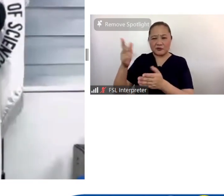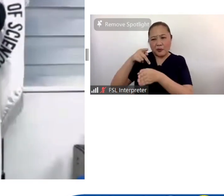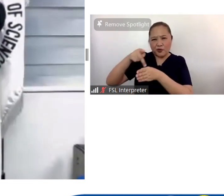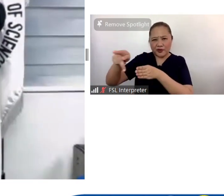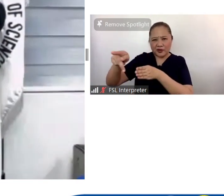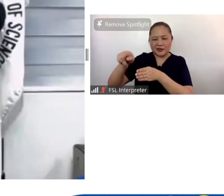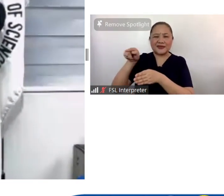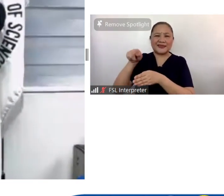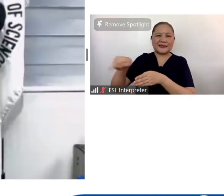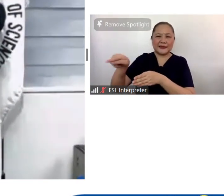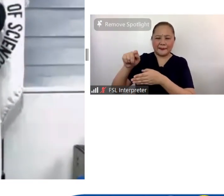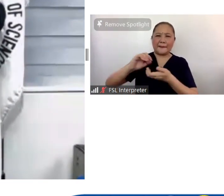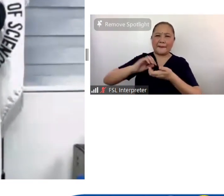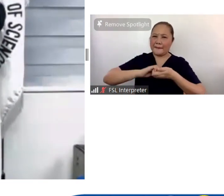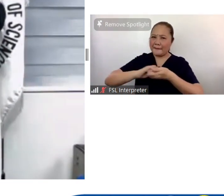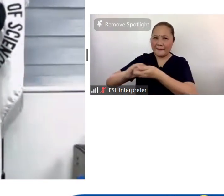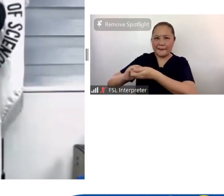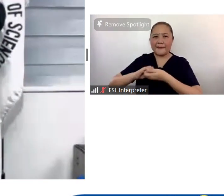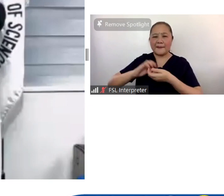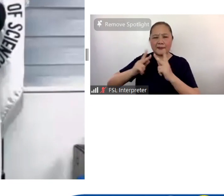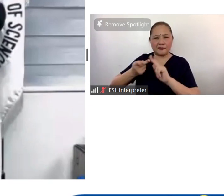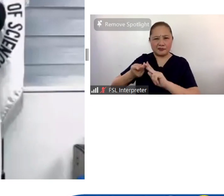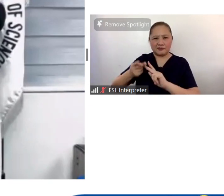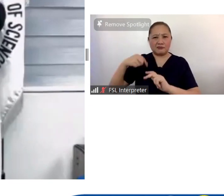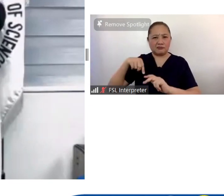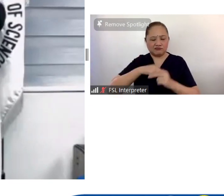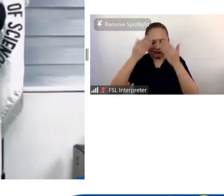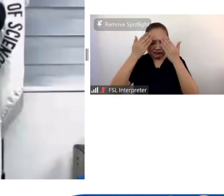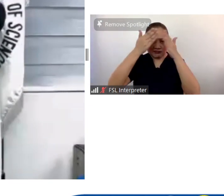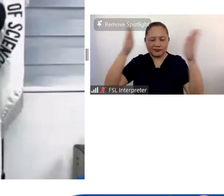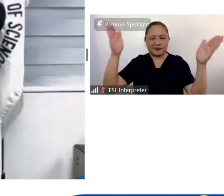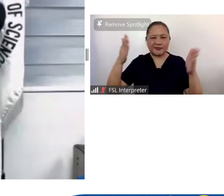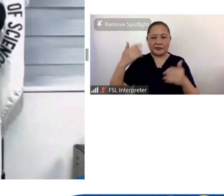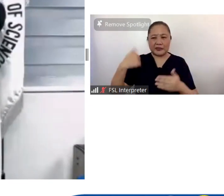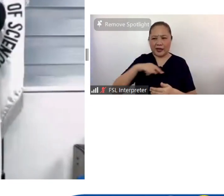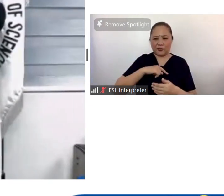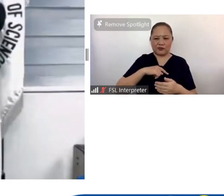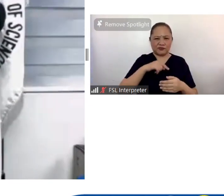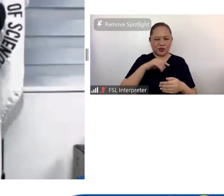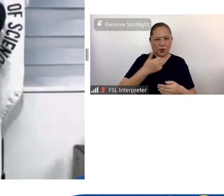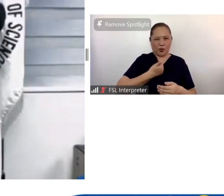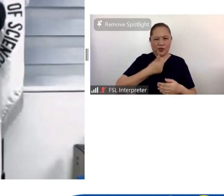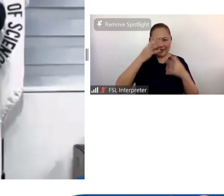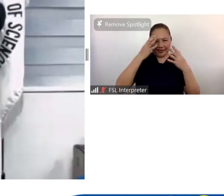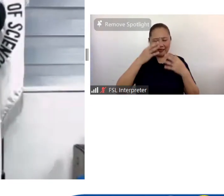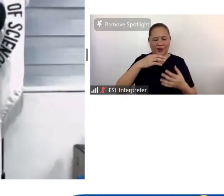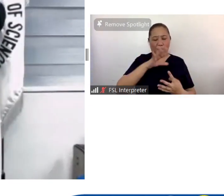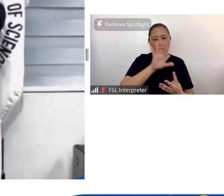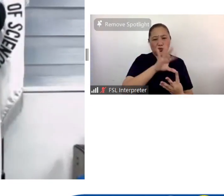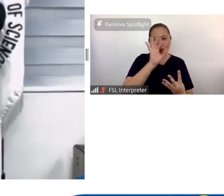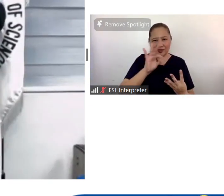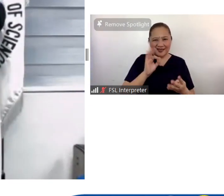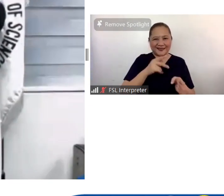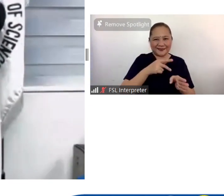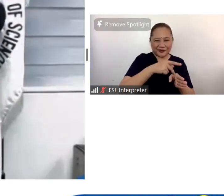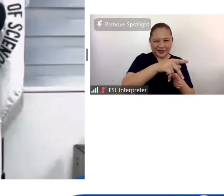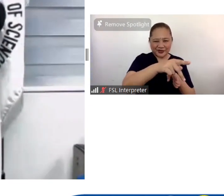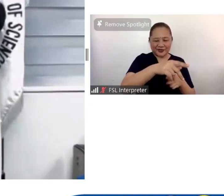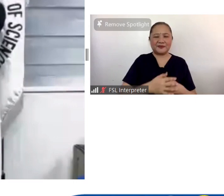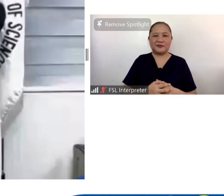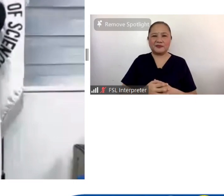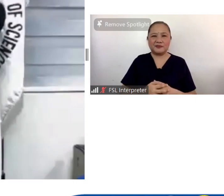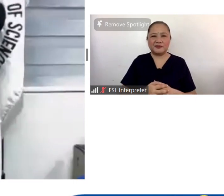vital partners in expanding our knowledge in our chosen fields. To this, we scientists and